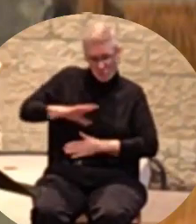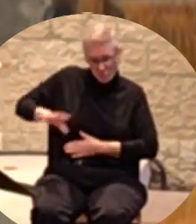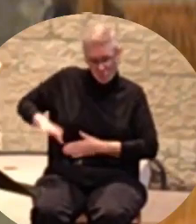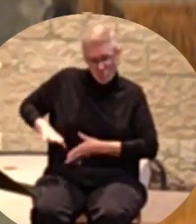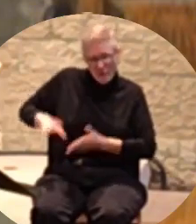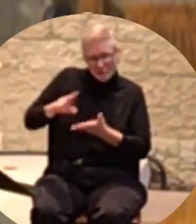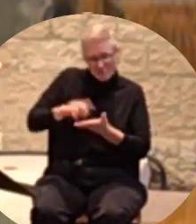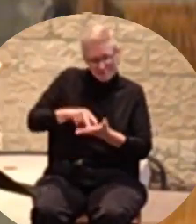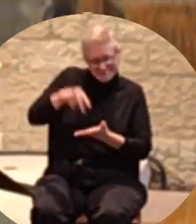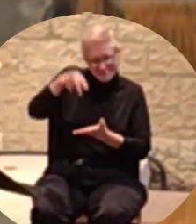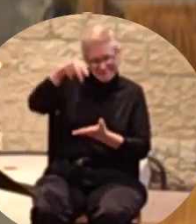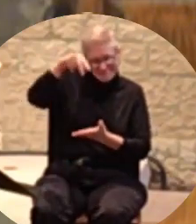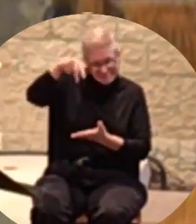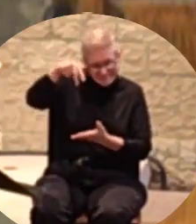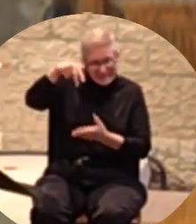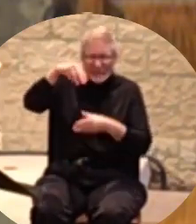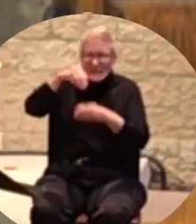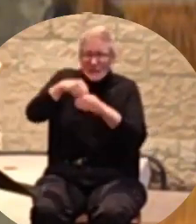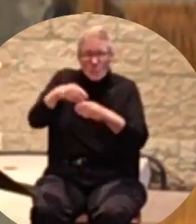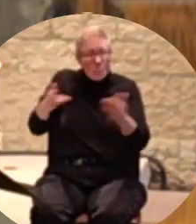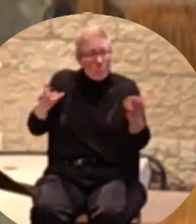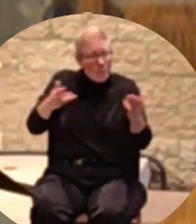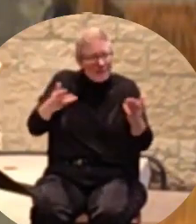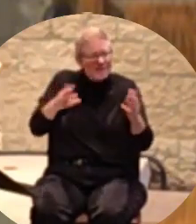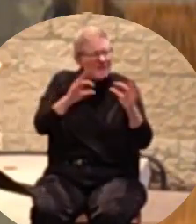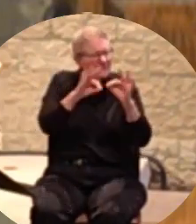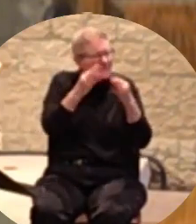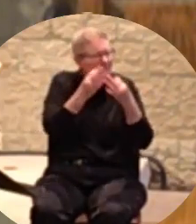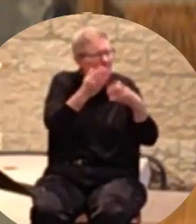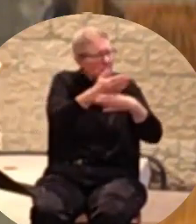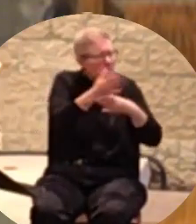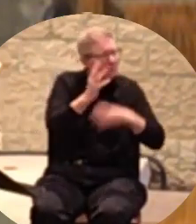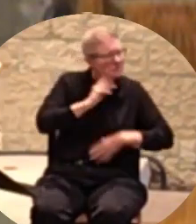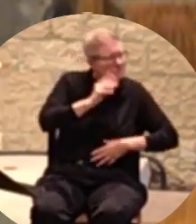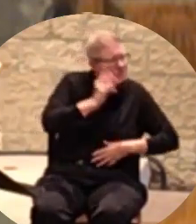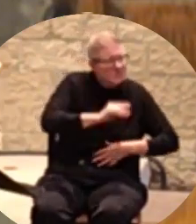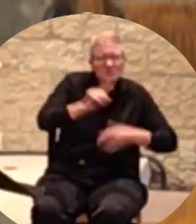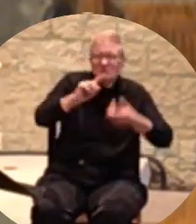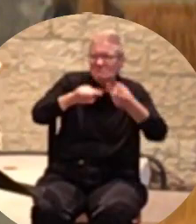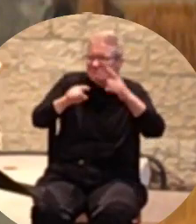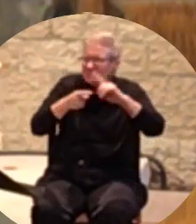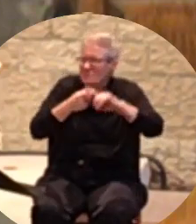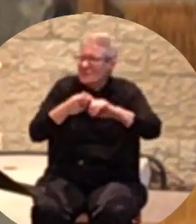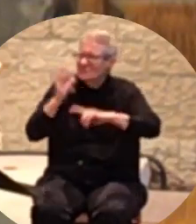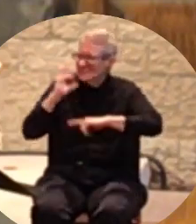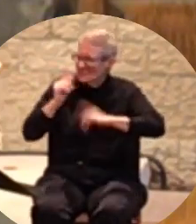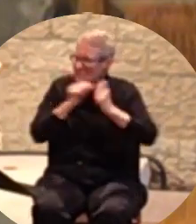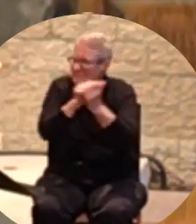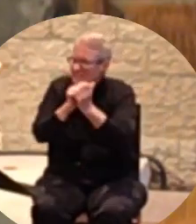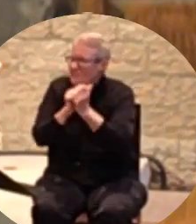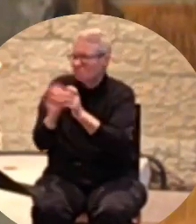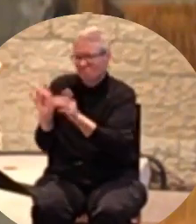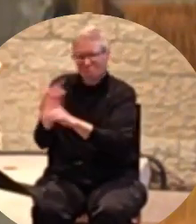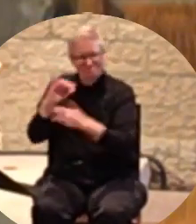shared experiences with family, friends, and my spiritual community.